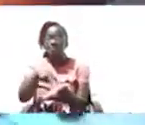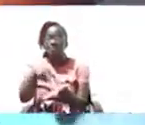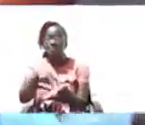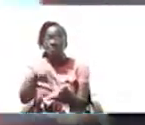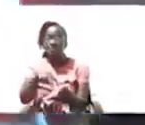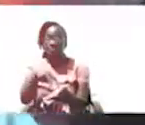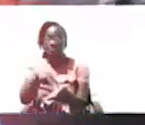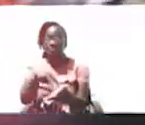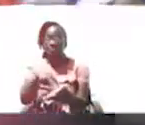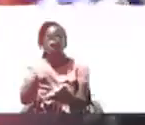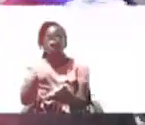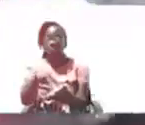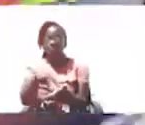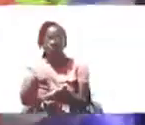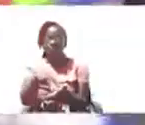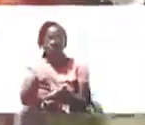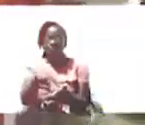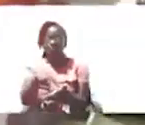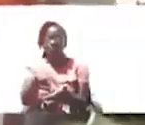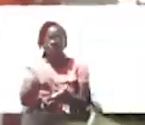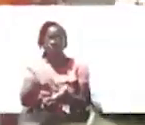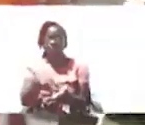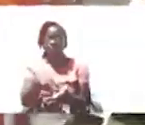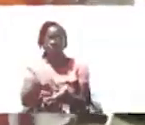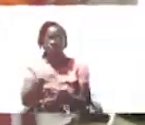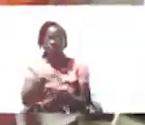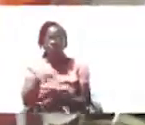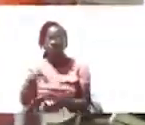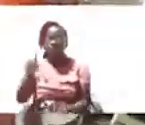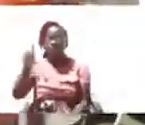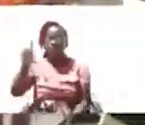would humbly plead for us to rise to our feet.